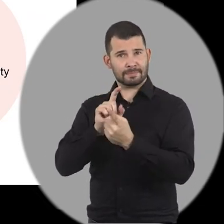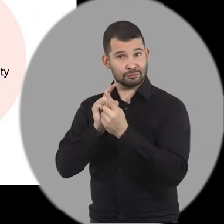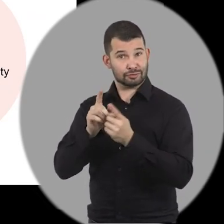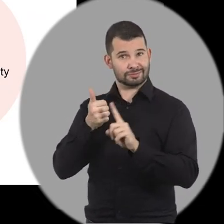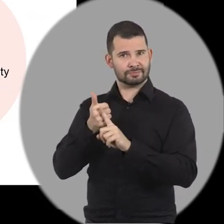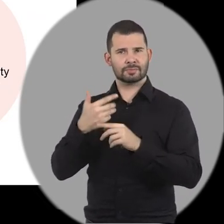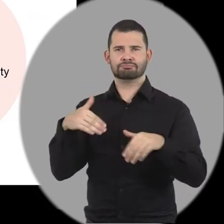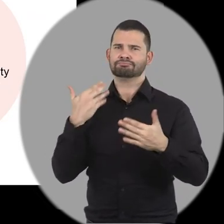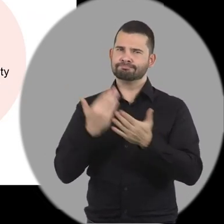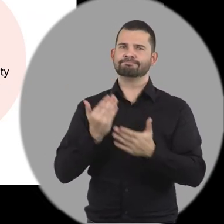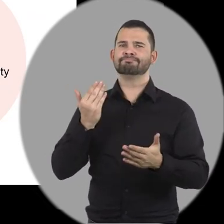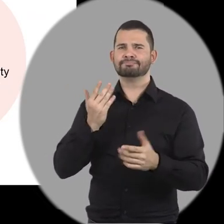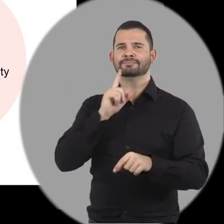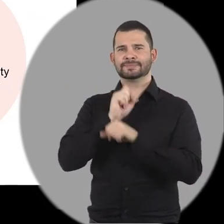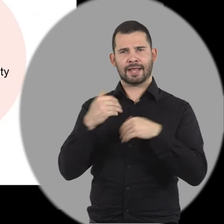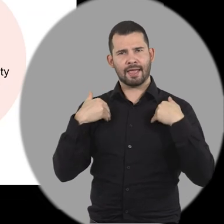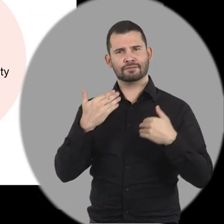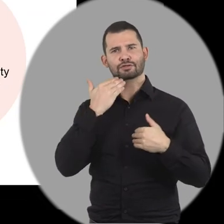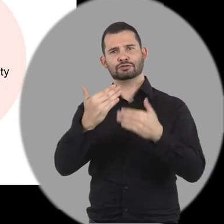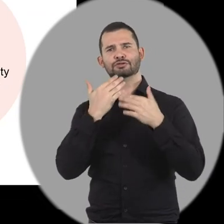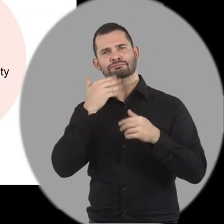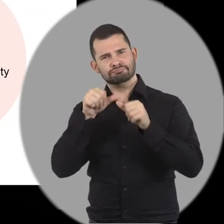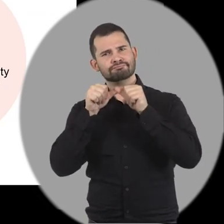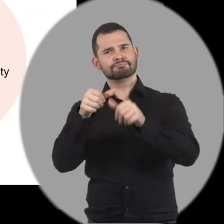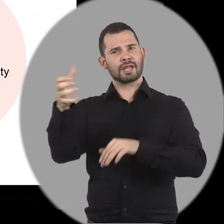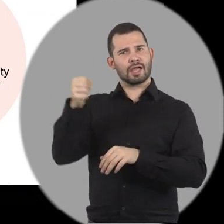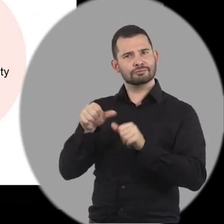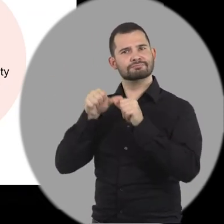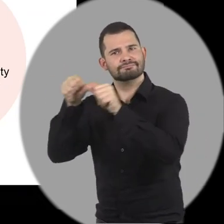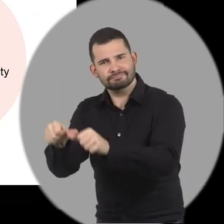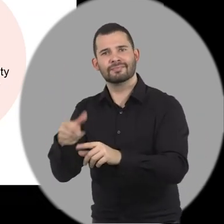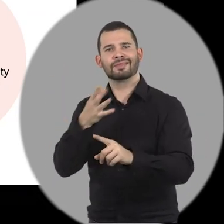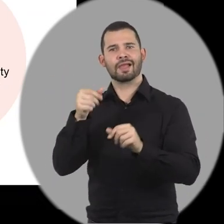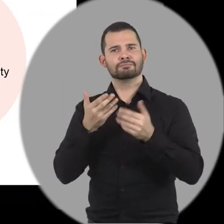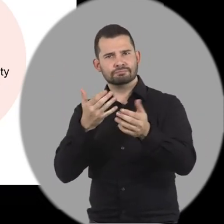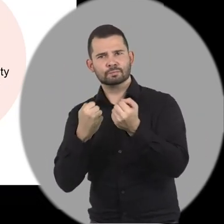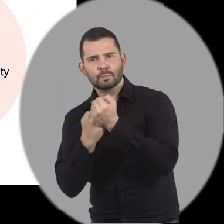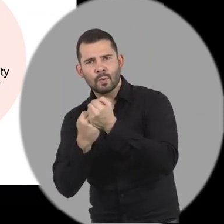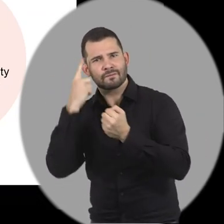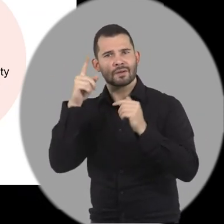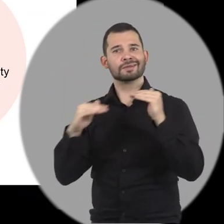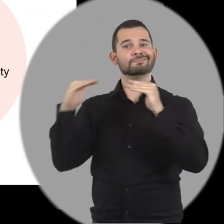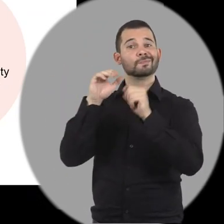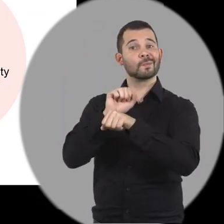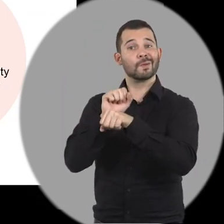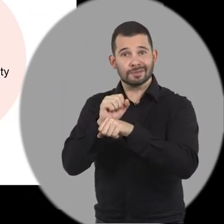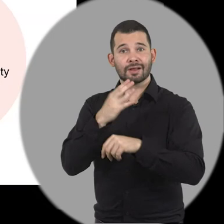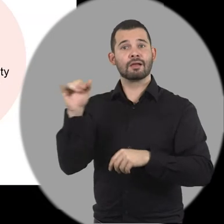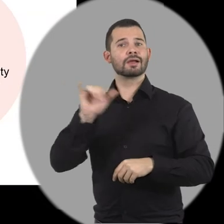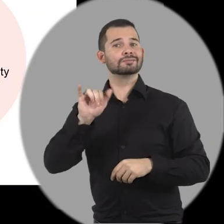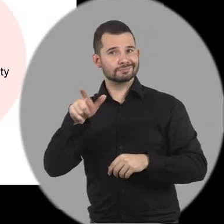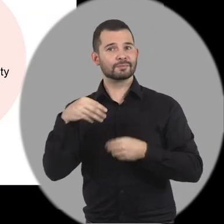shown that these groups have a really powerful effect on retention and offering support to equity-seeking employees, but also provide opportunities